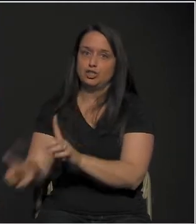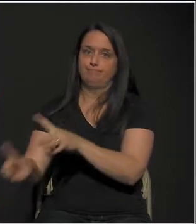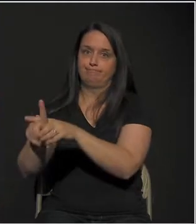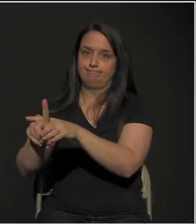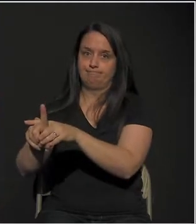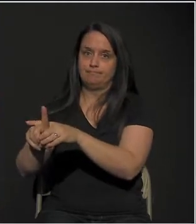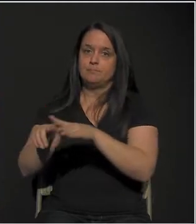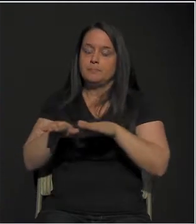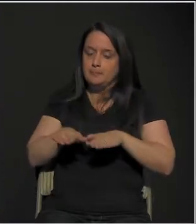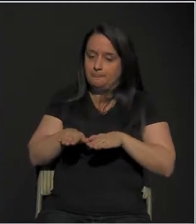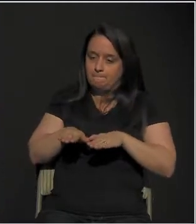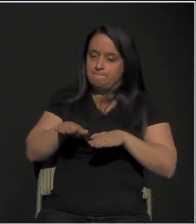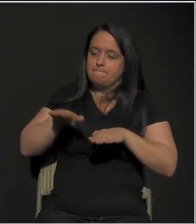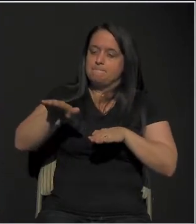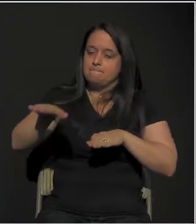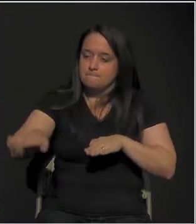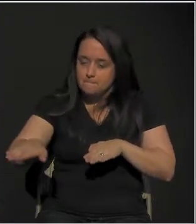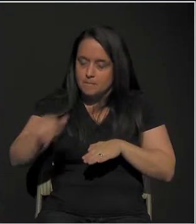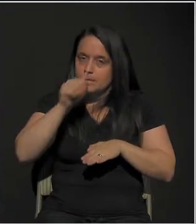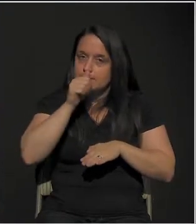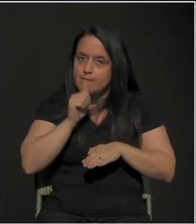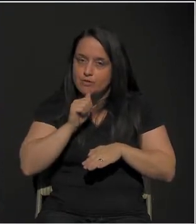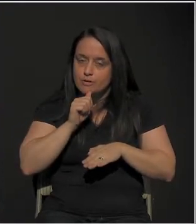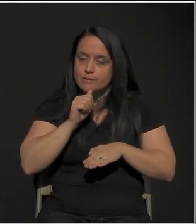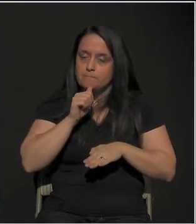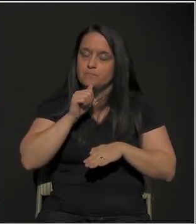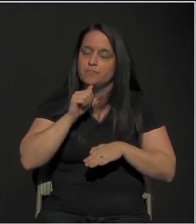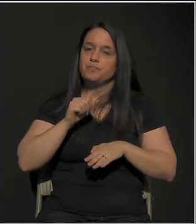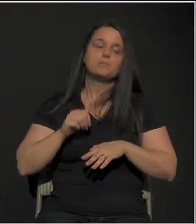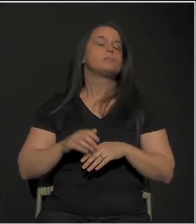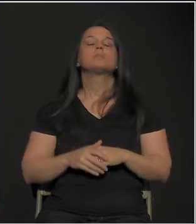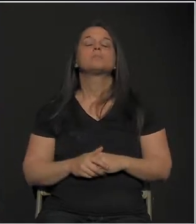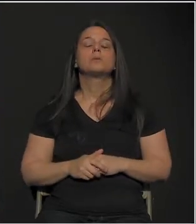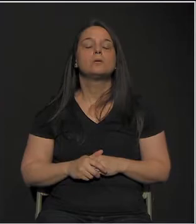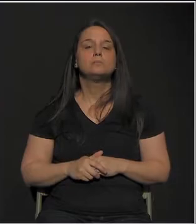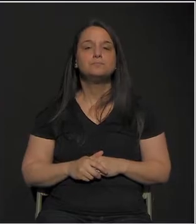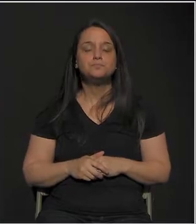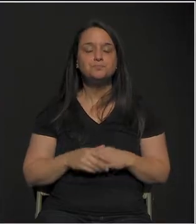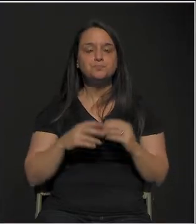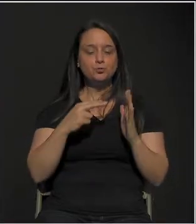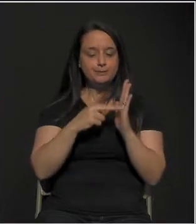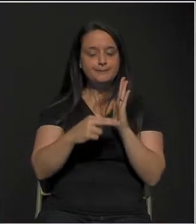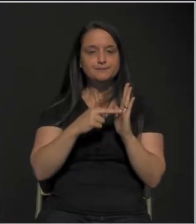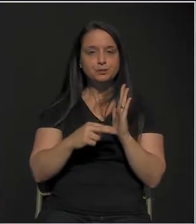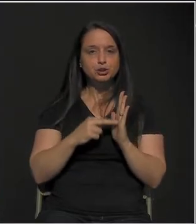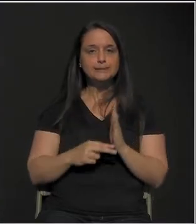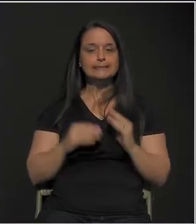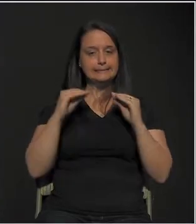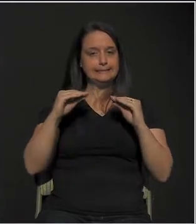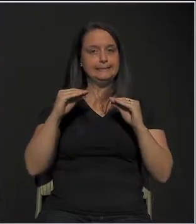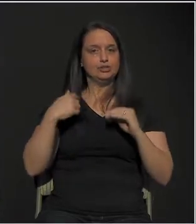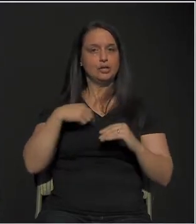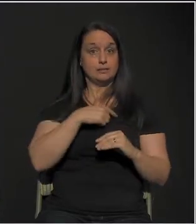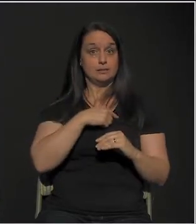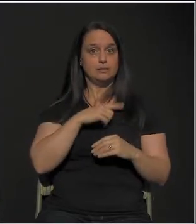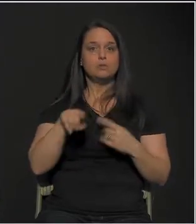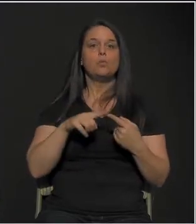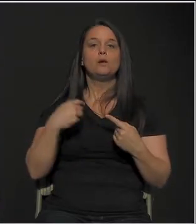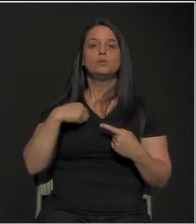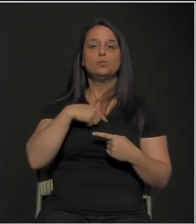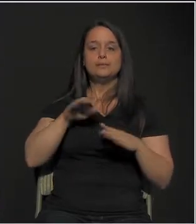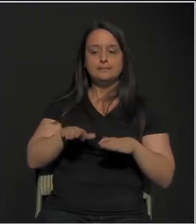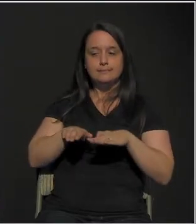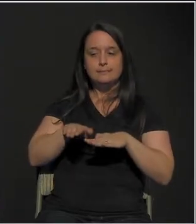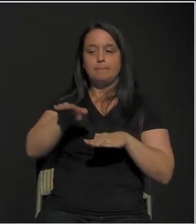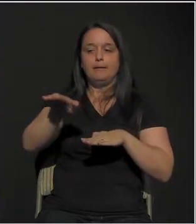You step into that suffering. And here's the deal. What these verses teach us is that when we step into that